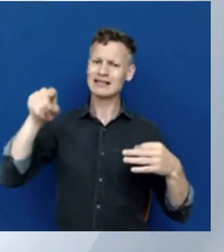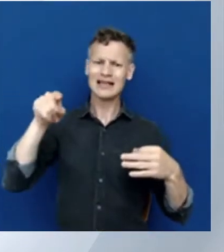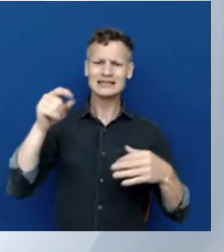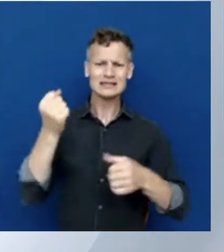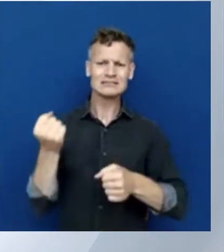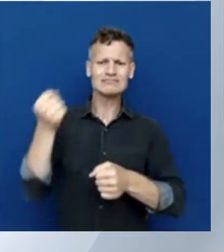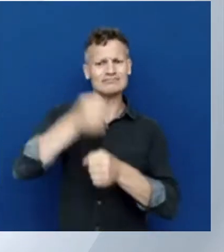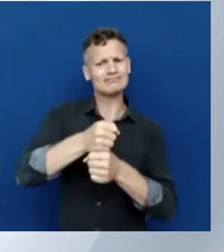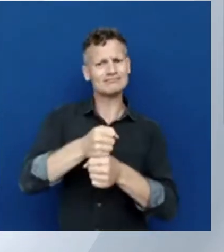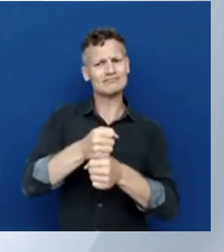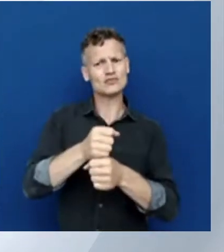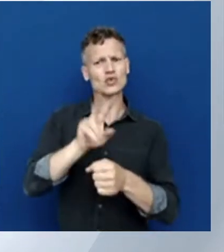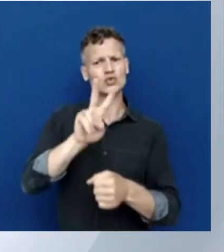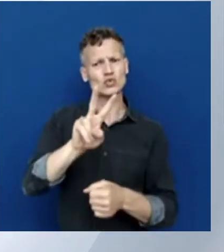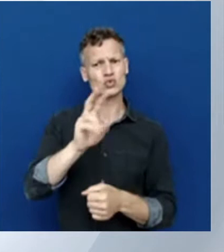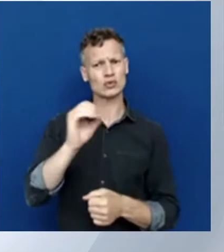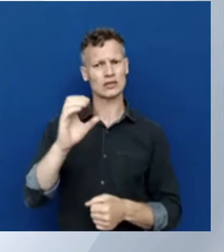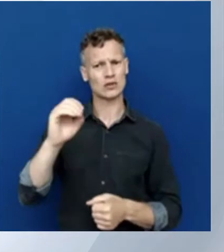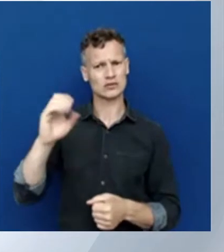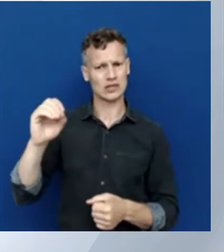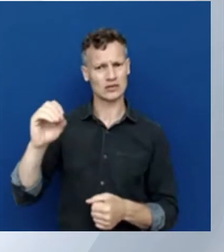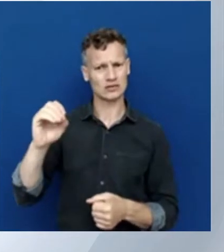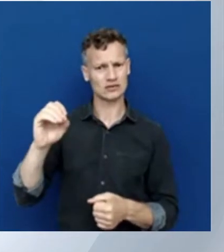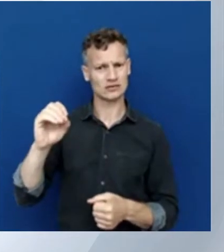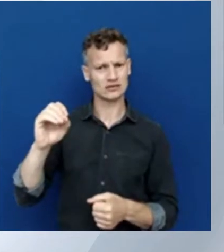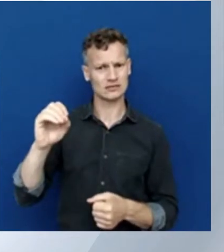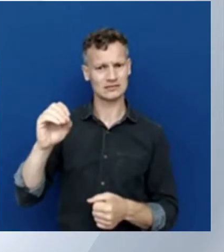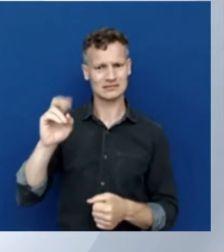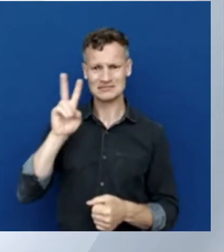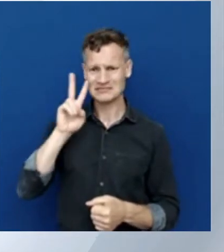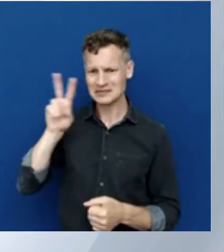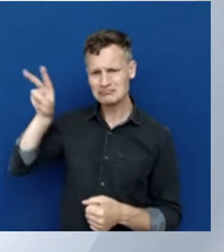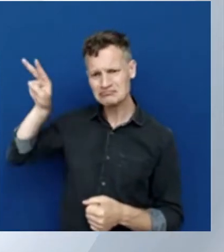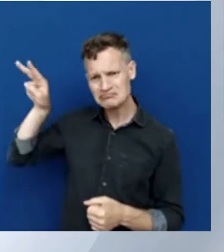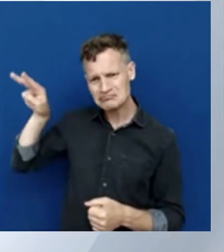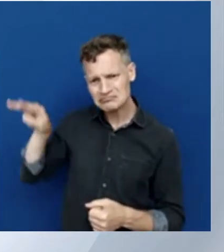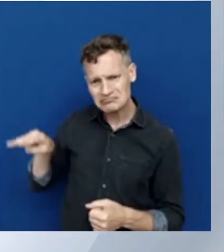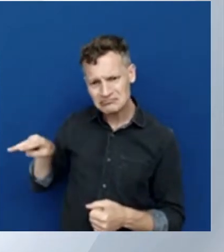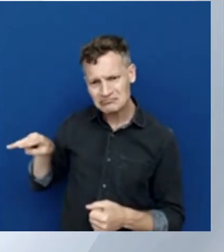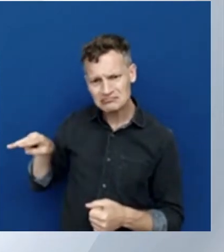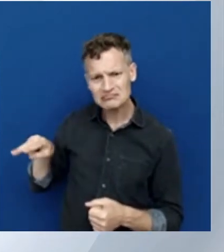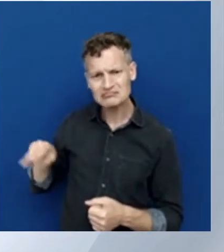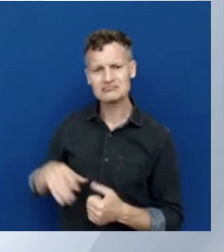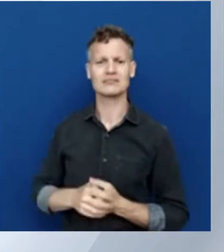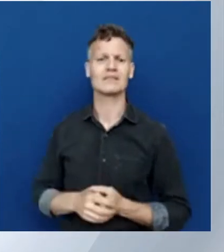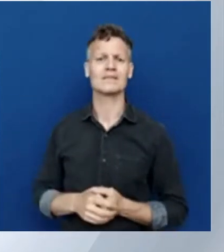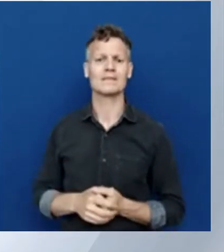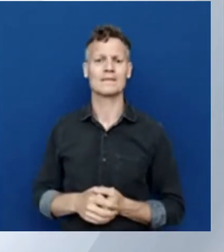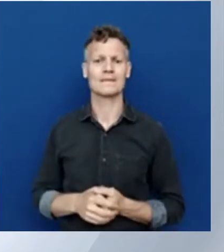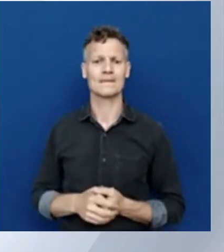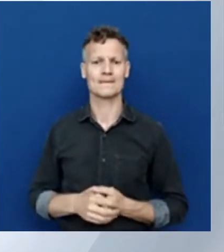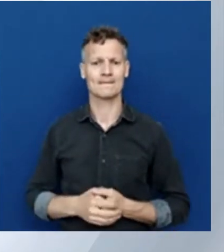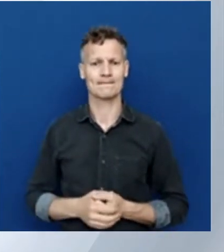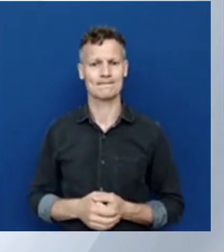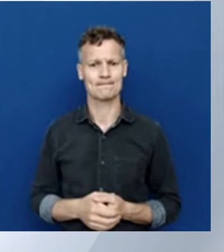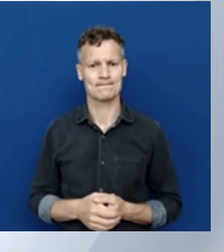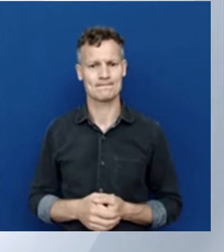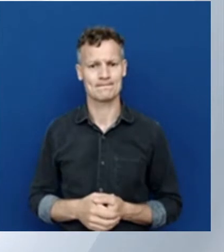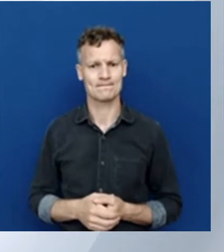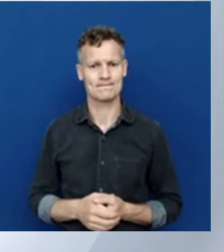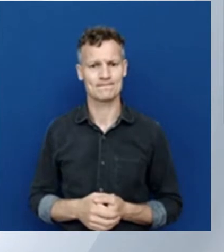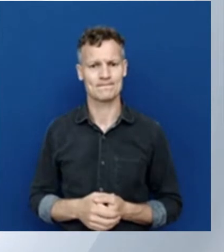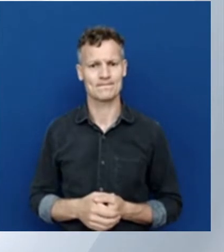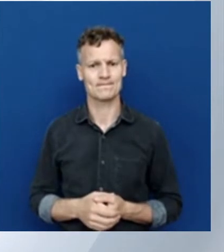we are uncovering better ways of developing software by doing it and helping others to do it. Through this work, we come to value individuals and interactions